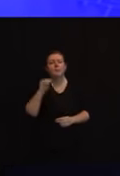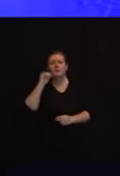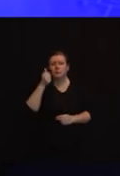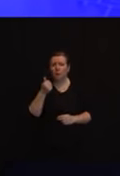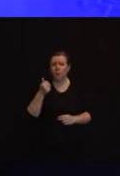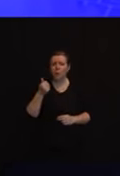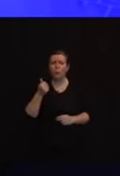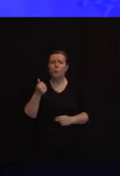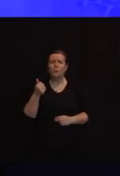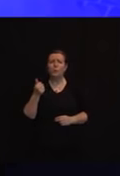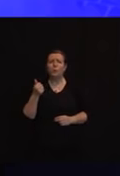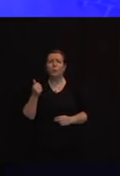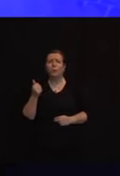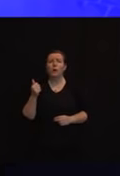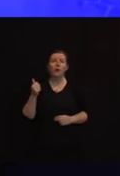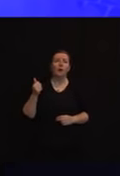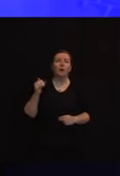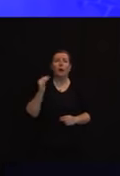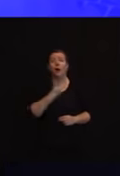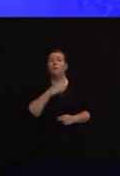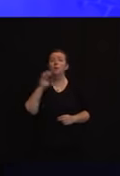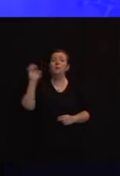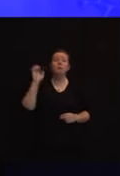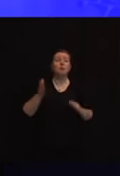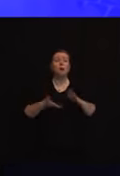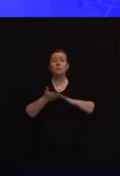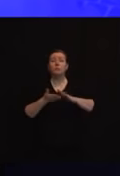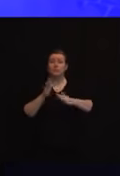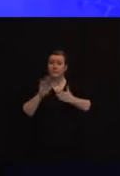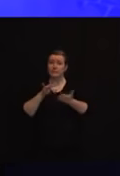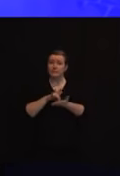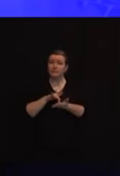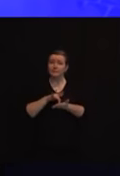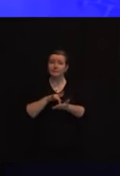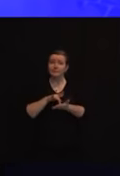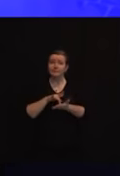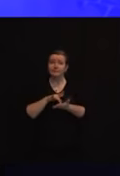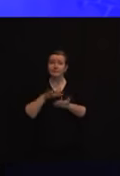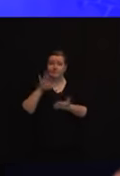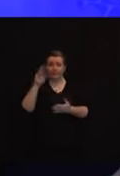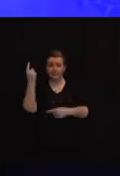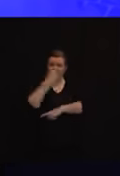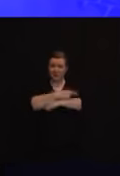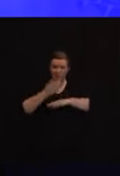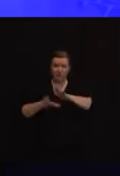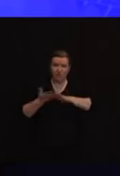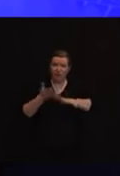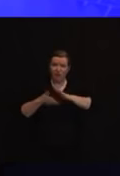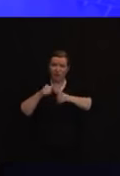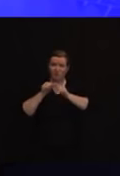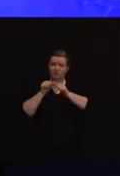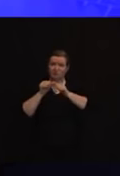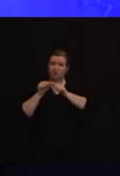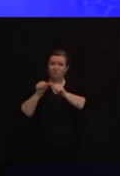being activated. 7 days a week, the men and women across federal, state, county, and